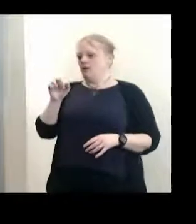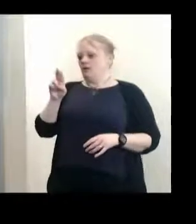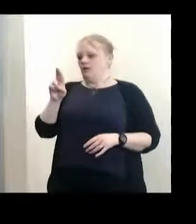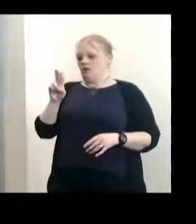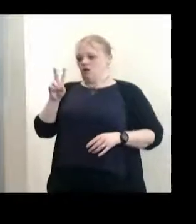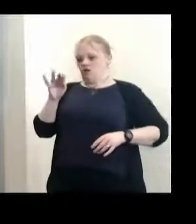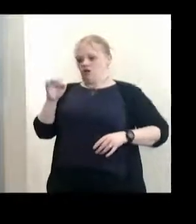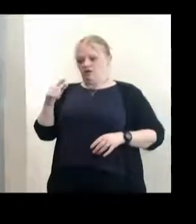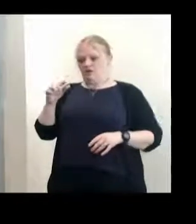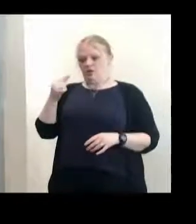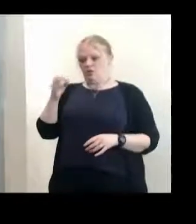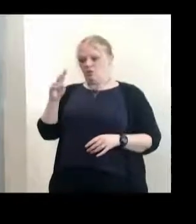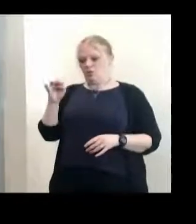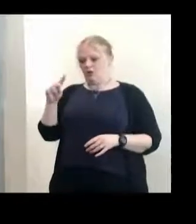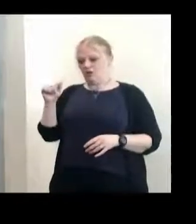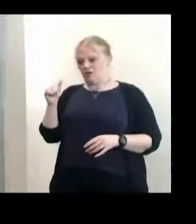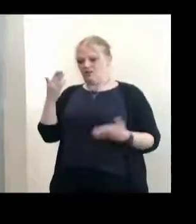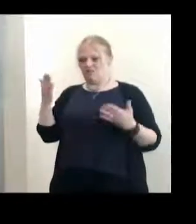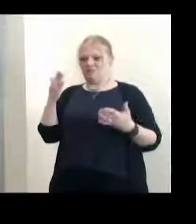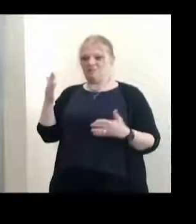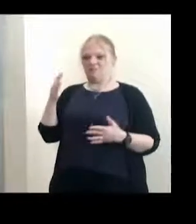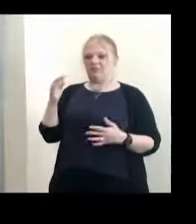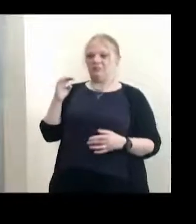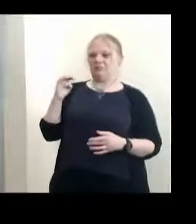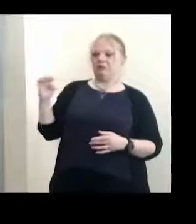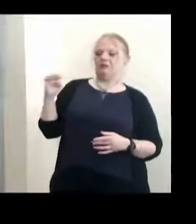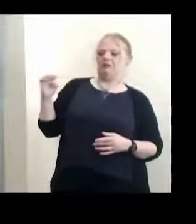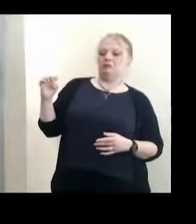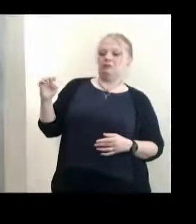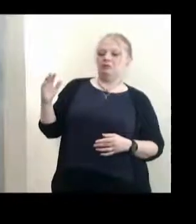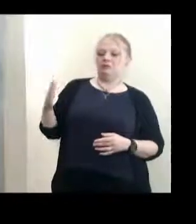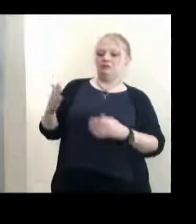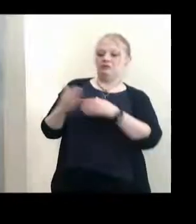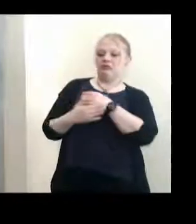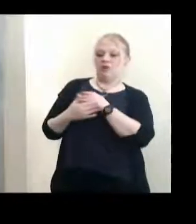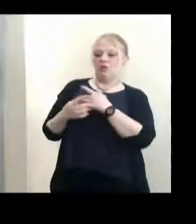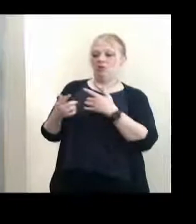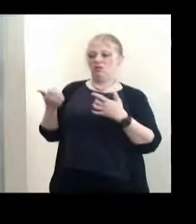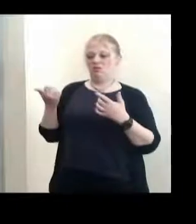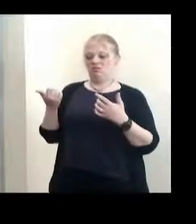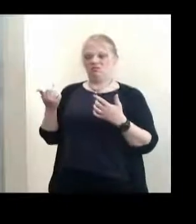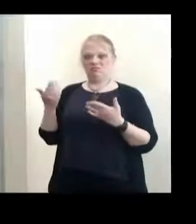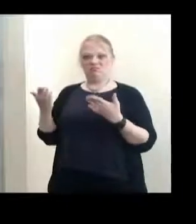Gowanda, possibly out in the eastern end of the county, any chance these numbers are a little